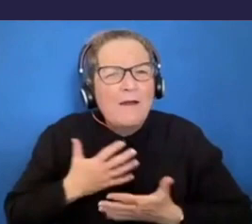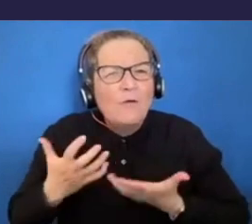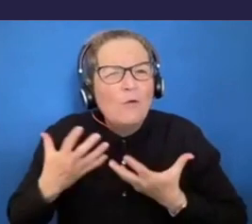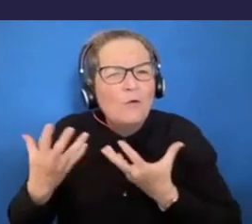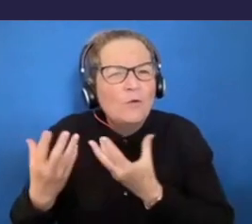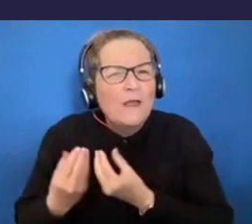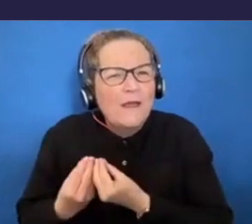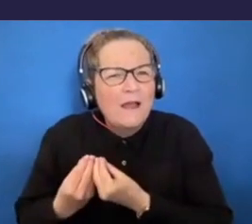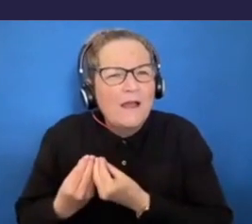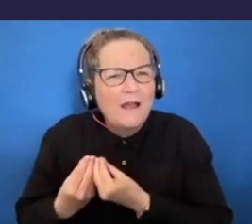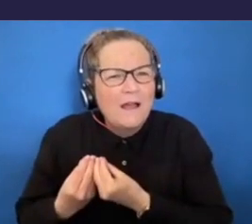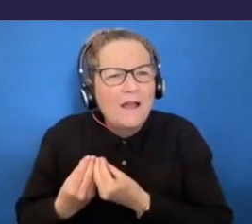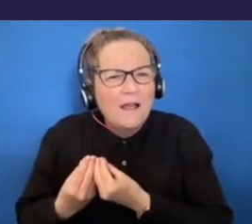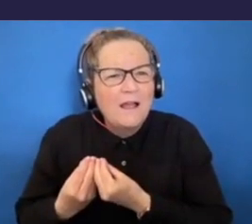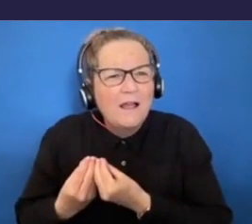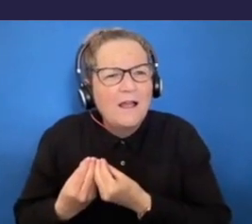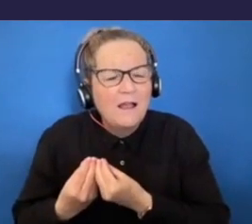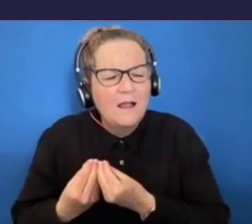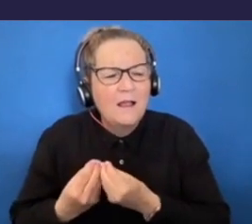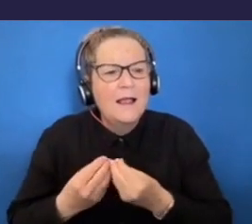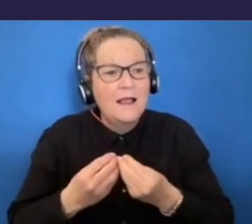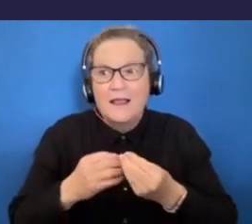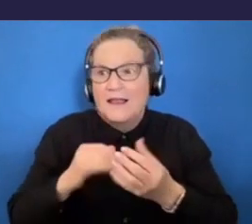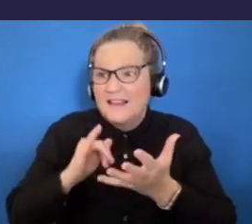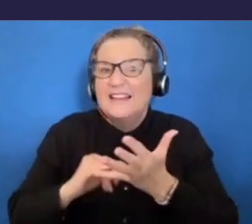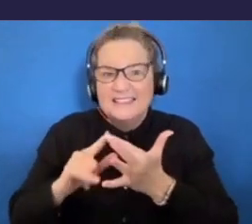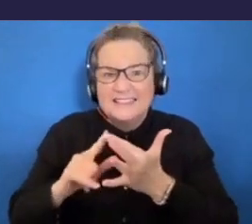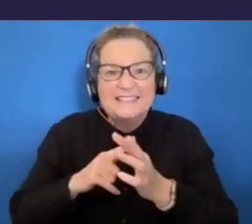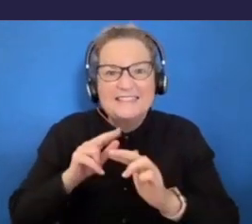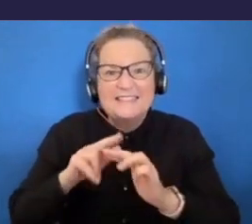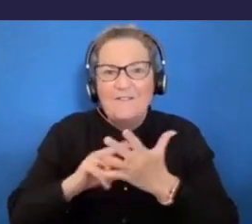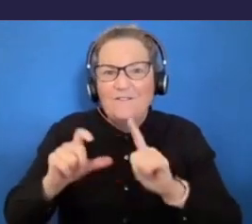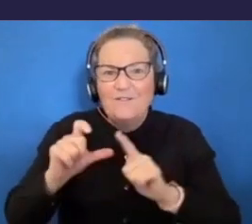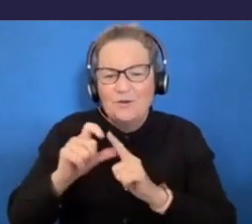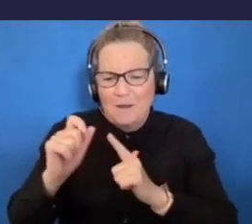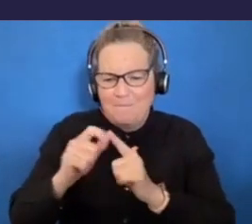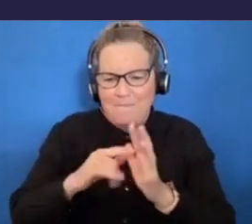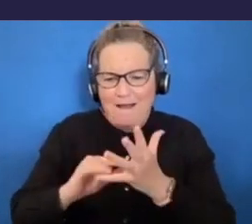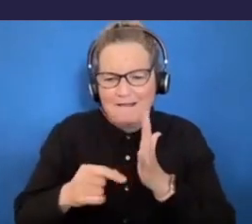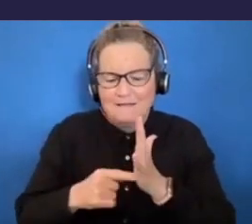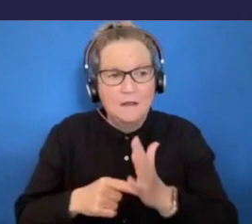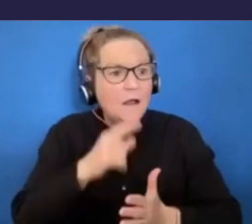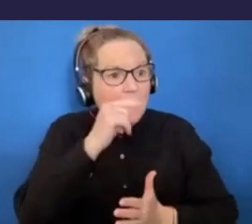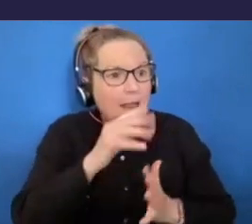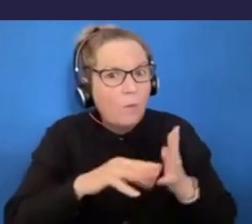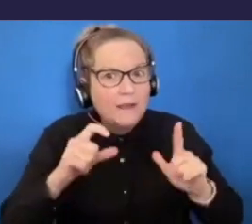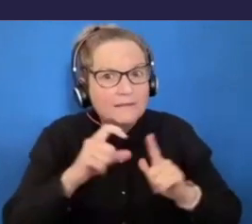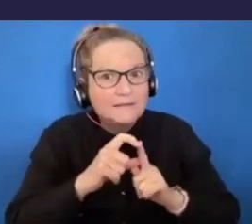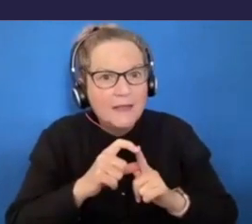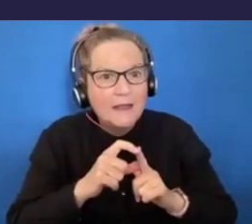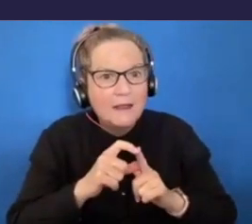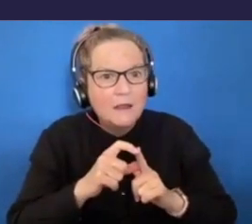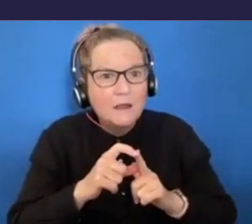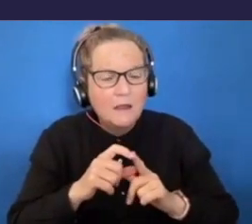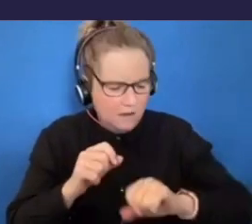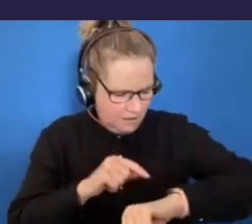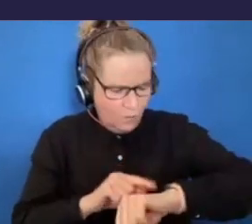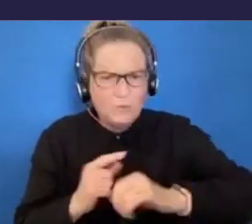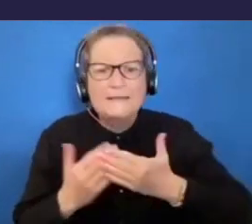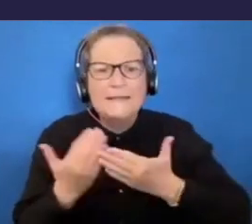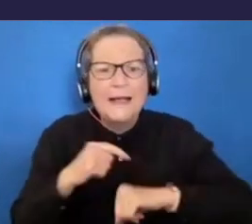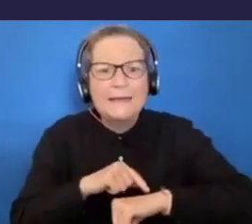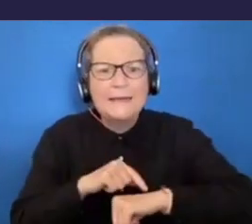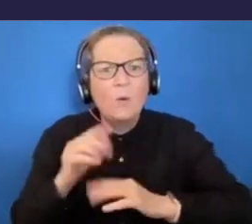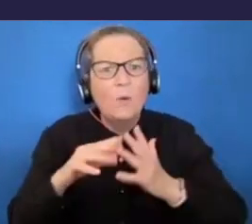Seafood pasta. Seafood pasta. Yeah. On Wednesday night. You want that on Wednesday night? So next Wednesday, be better next Wednesday